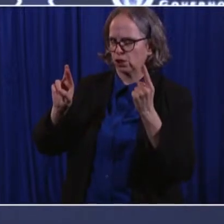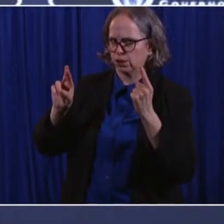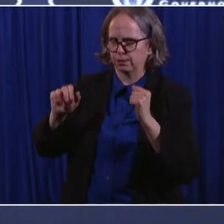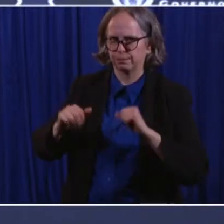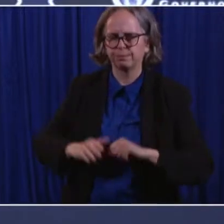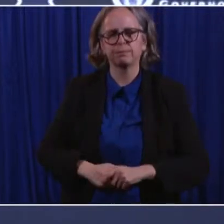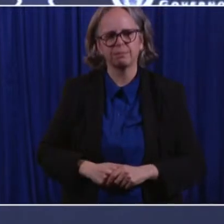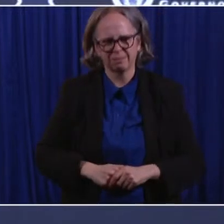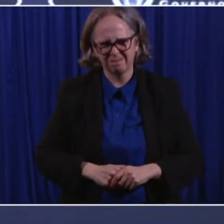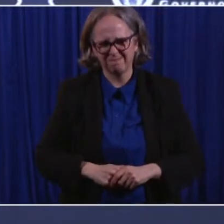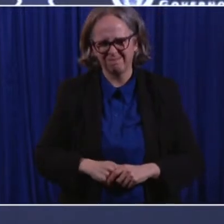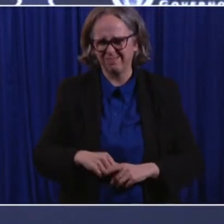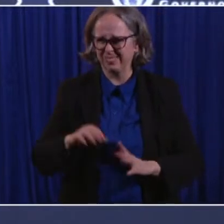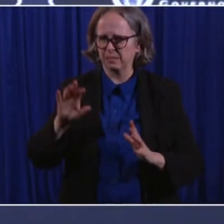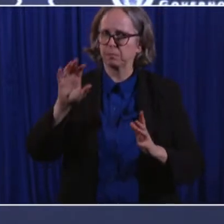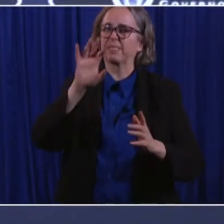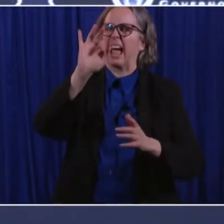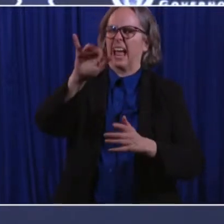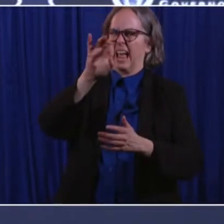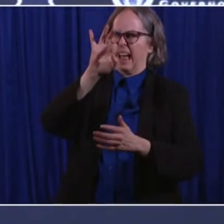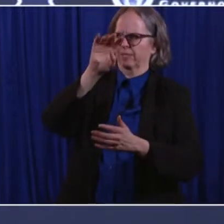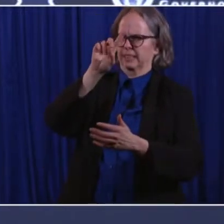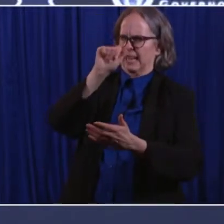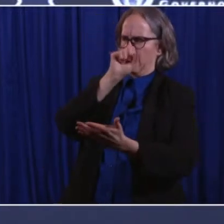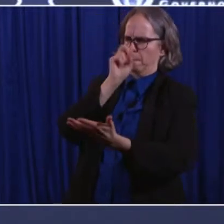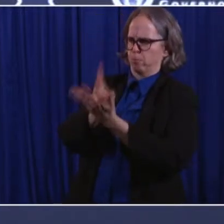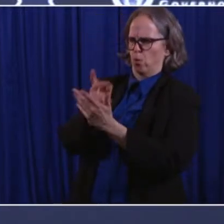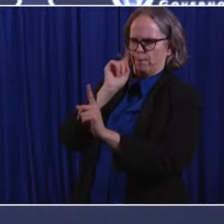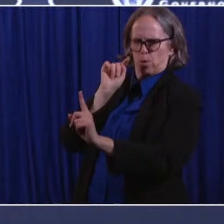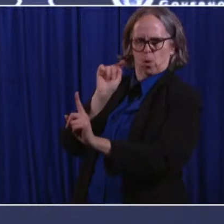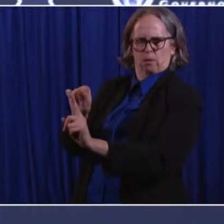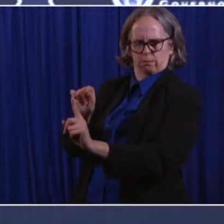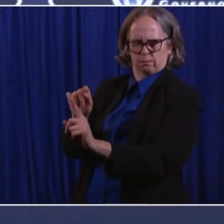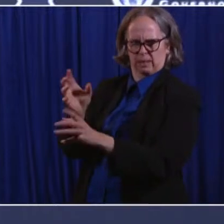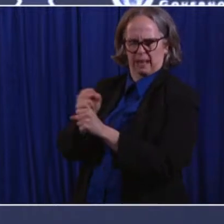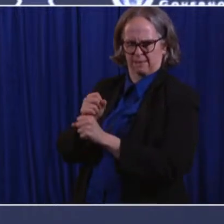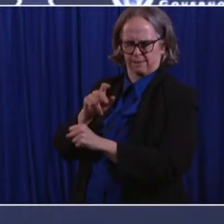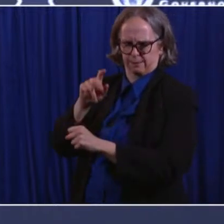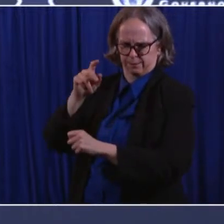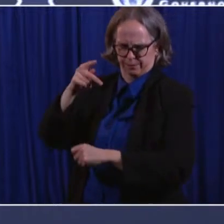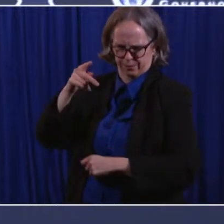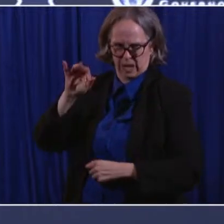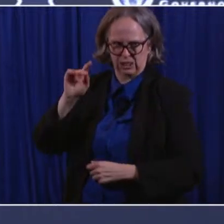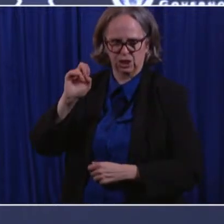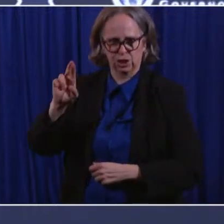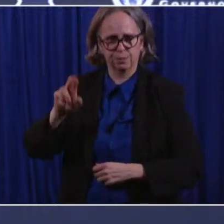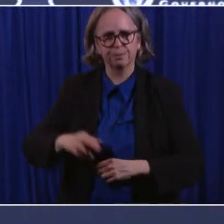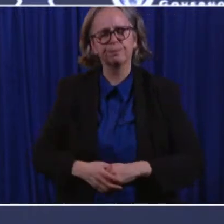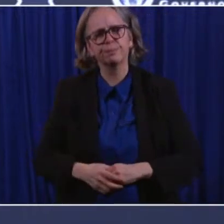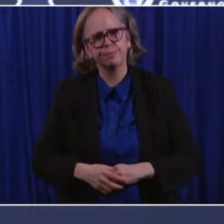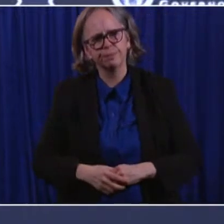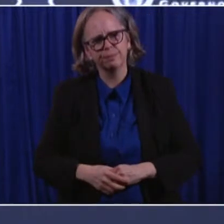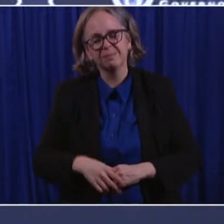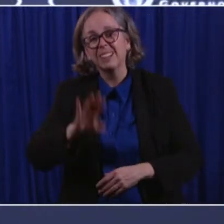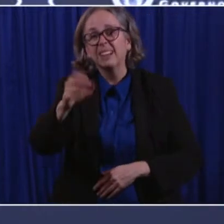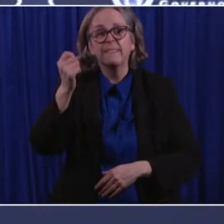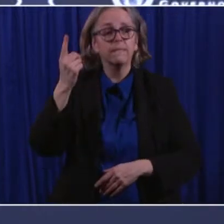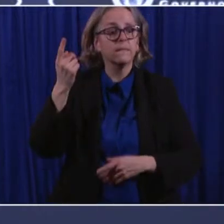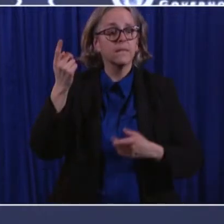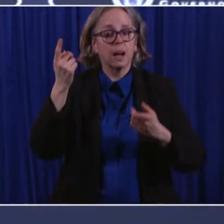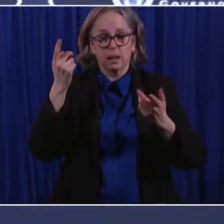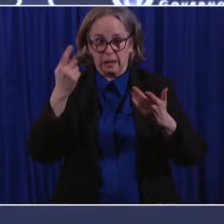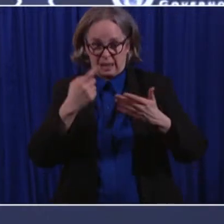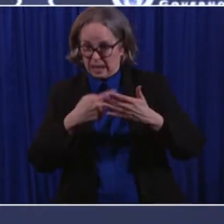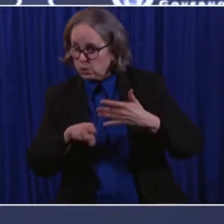and 17, Pfizer is the only shot that they can get. Now, as we get closer to March 29th, we're working with our